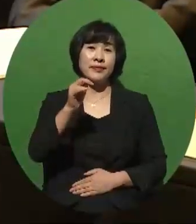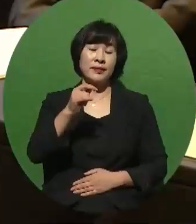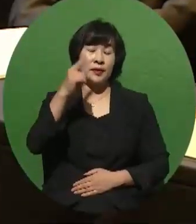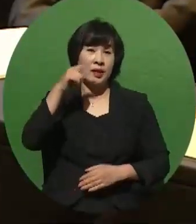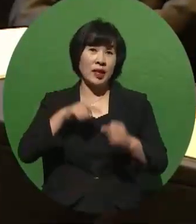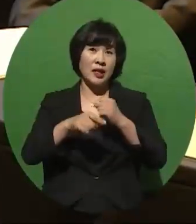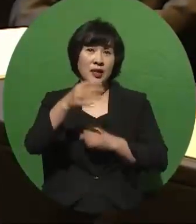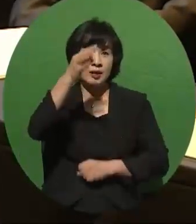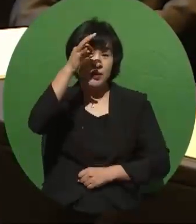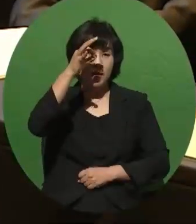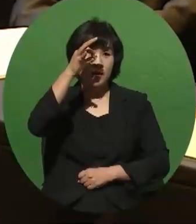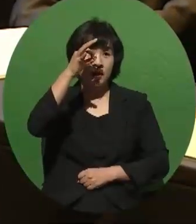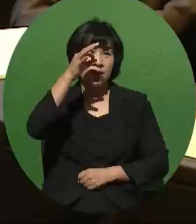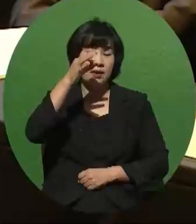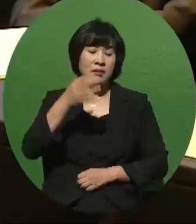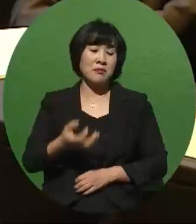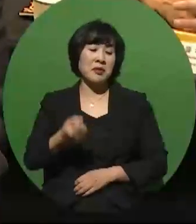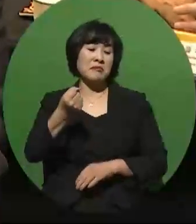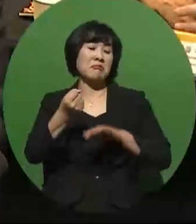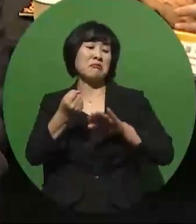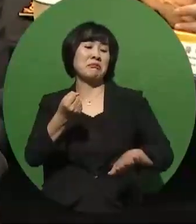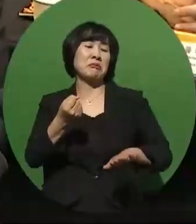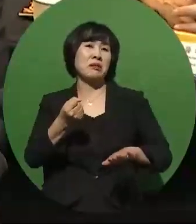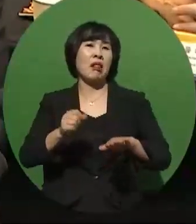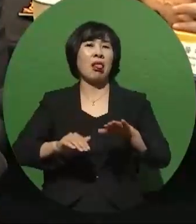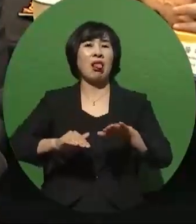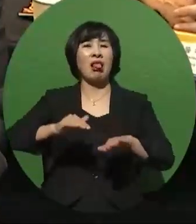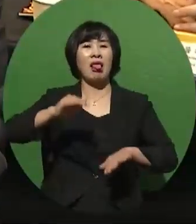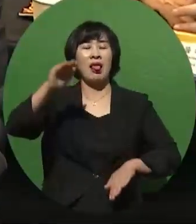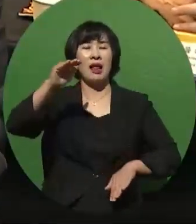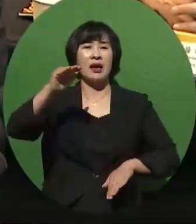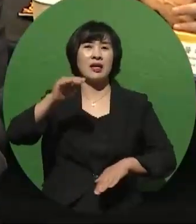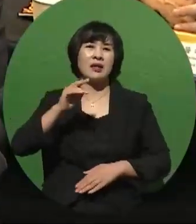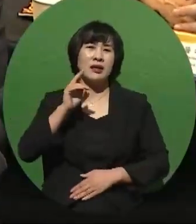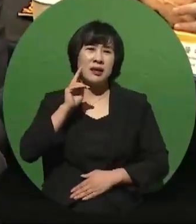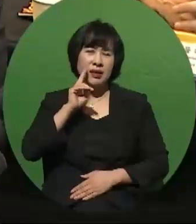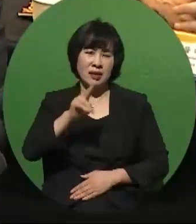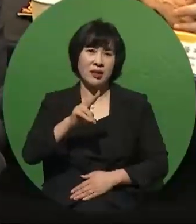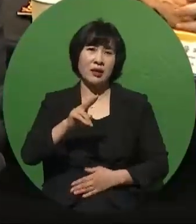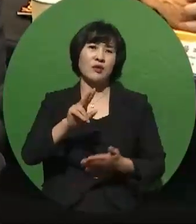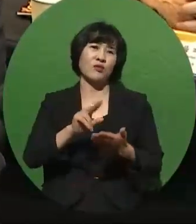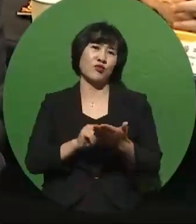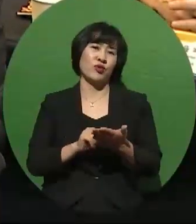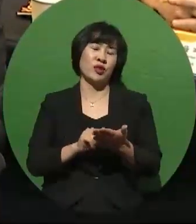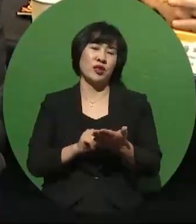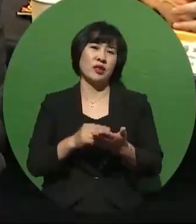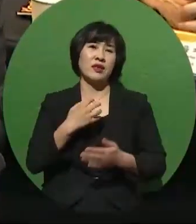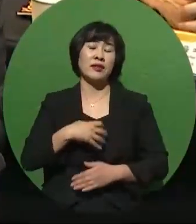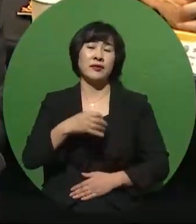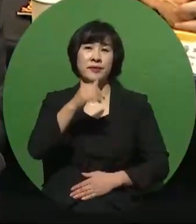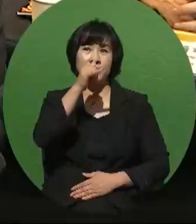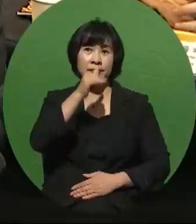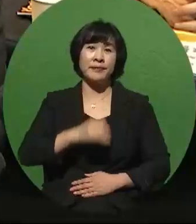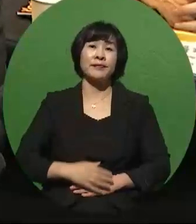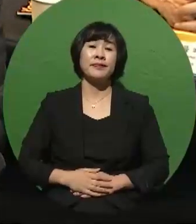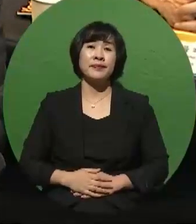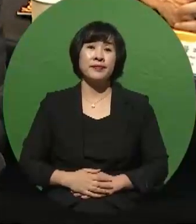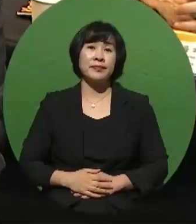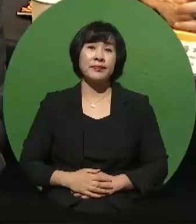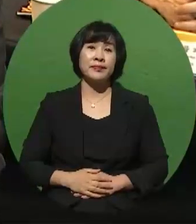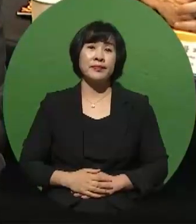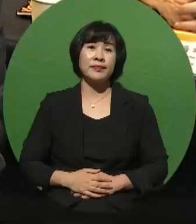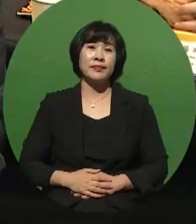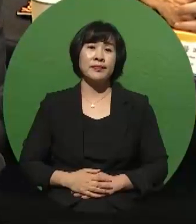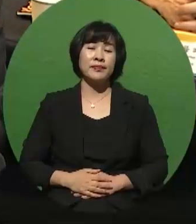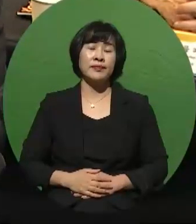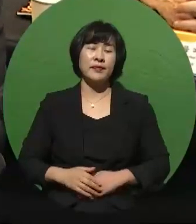phenomenon of social discrimination, polarization, and human alienation are intensifying too, due to advanced science and technology